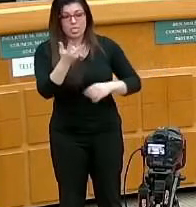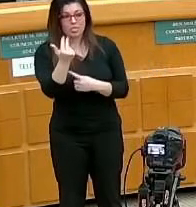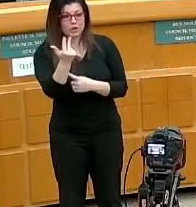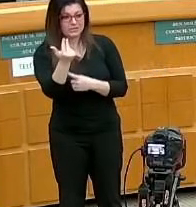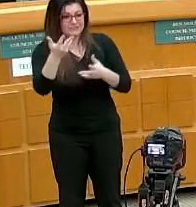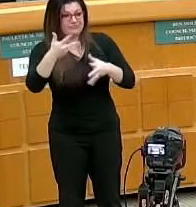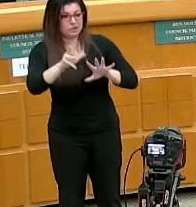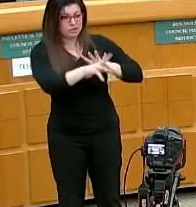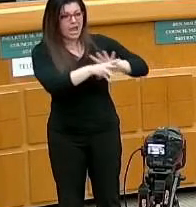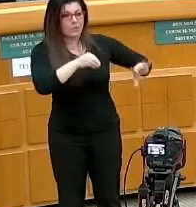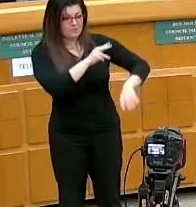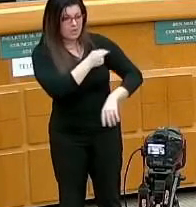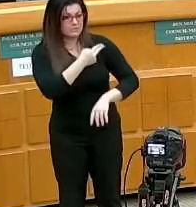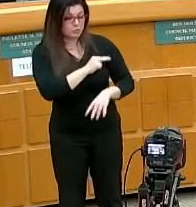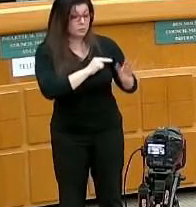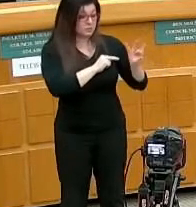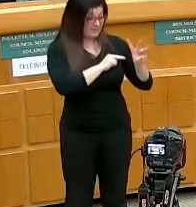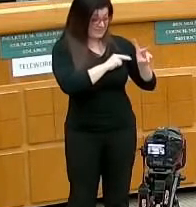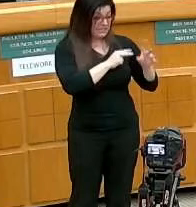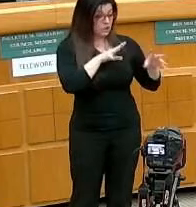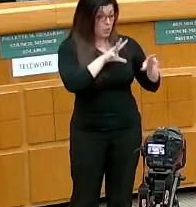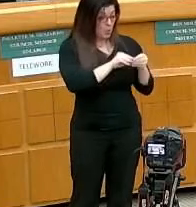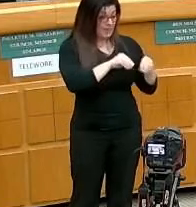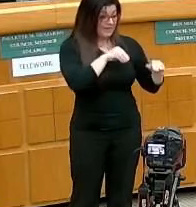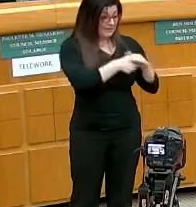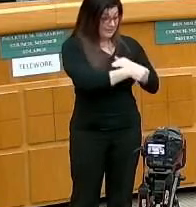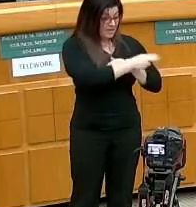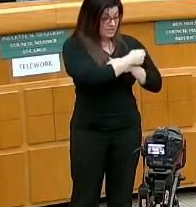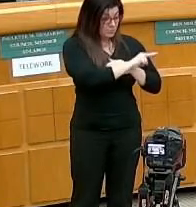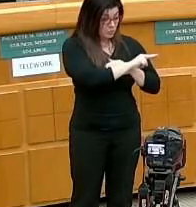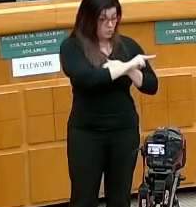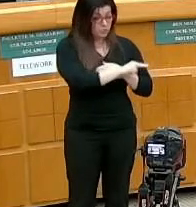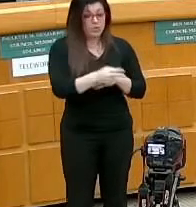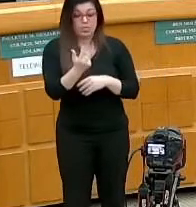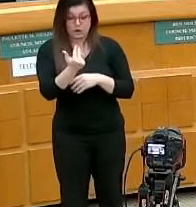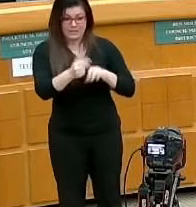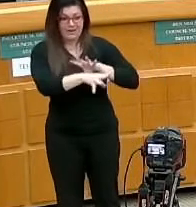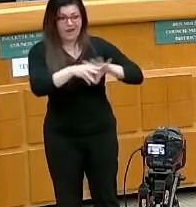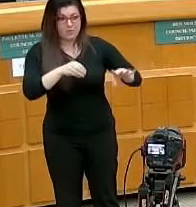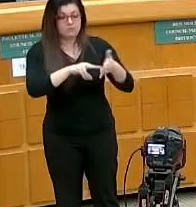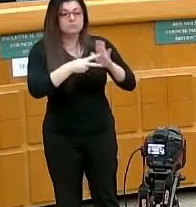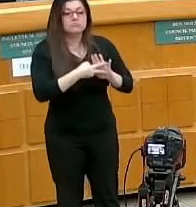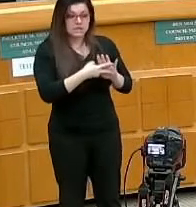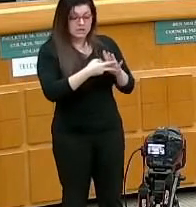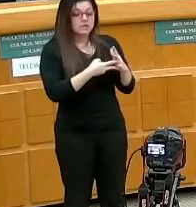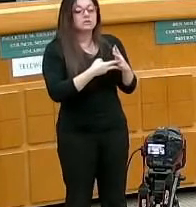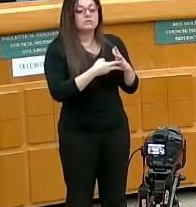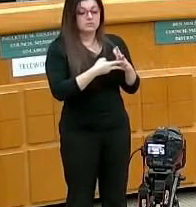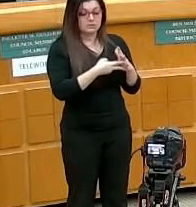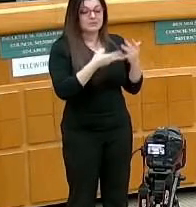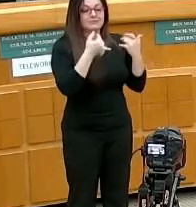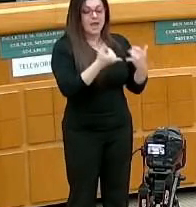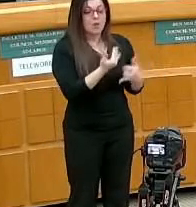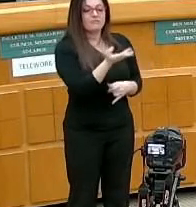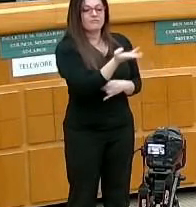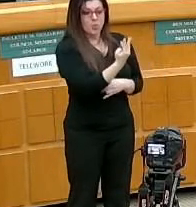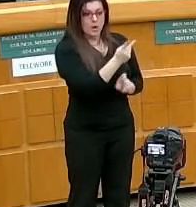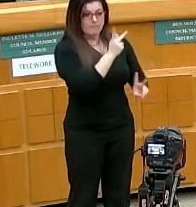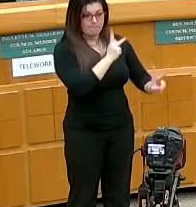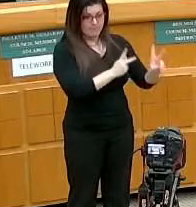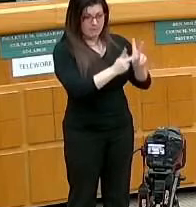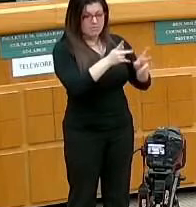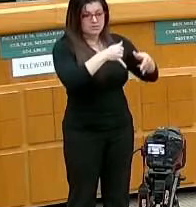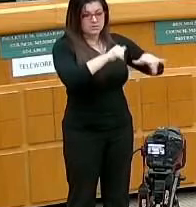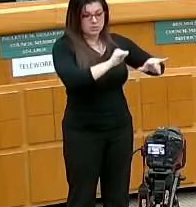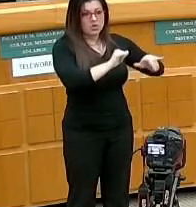been released to date, and that leaves the 4 that we reported yesterday and still true today. 4 are in the